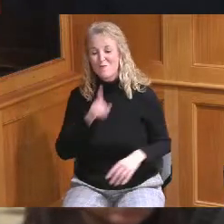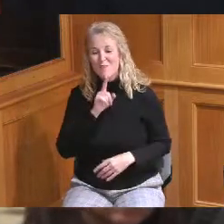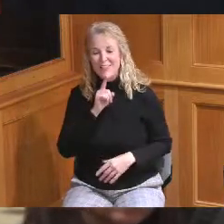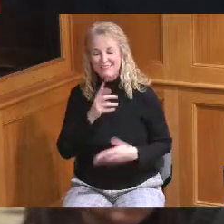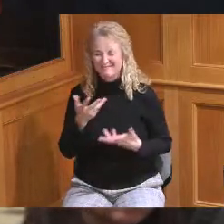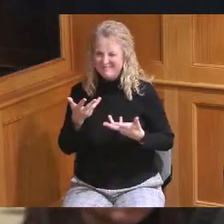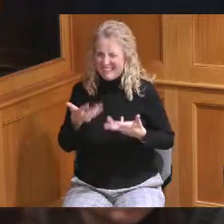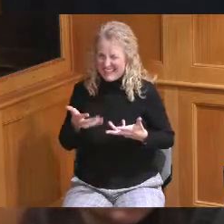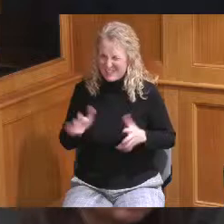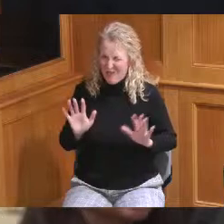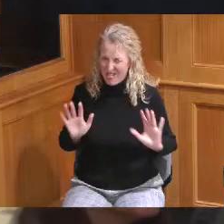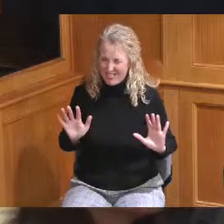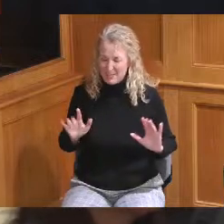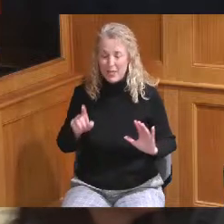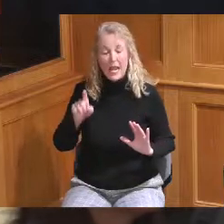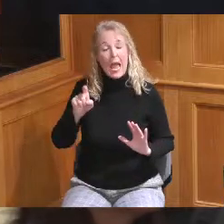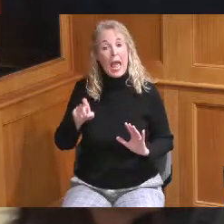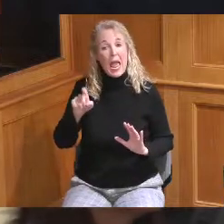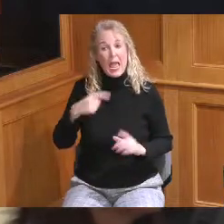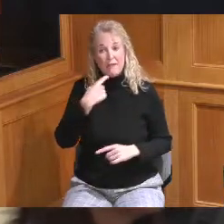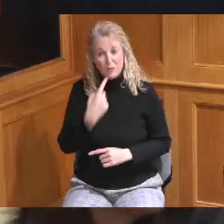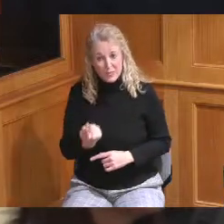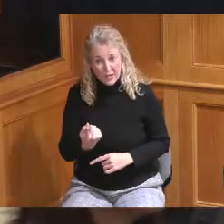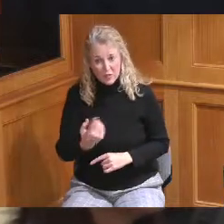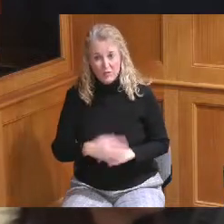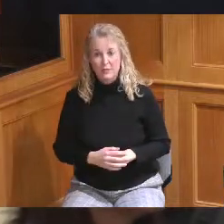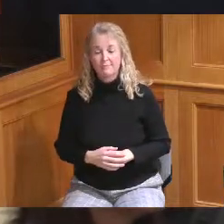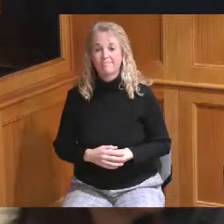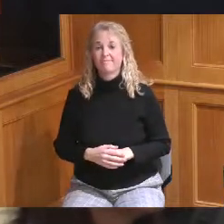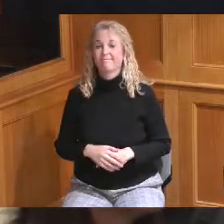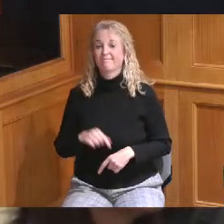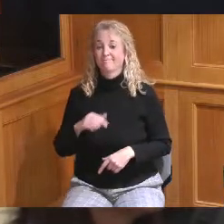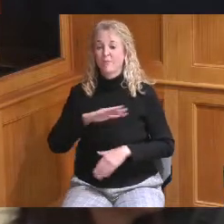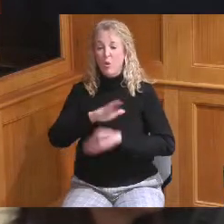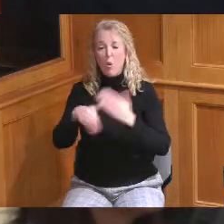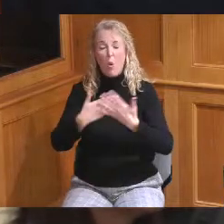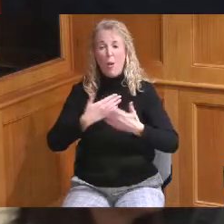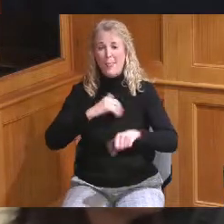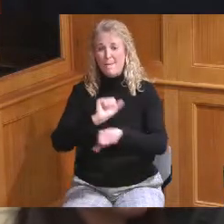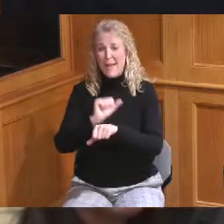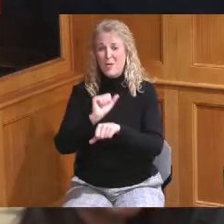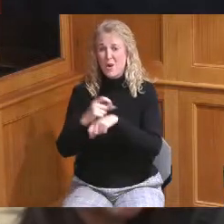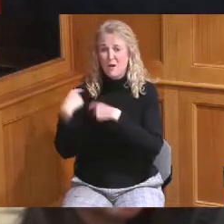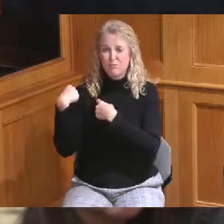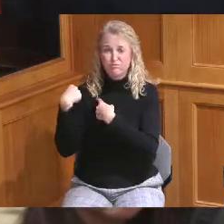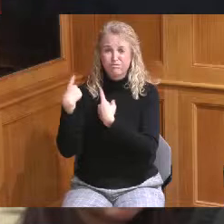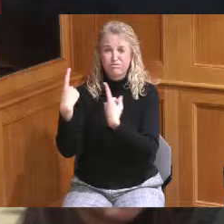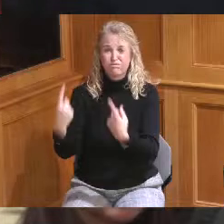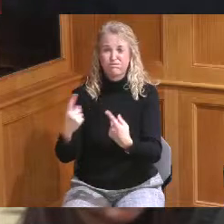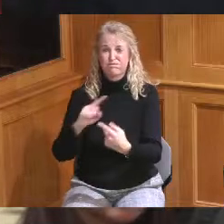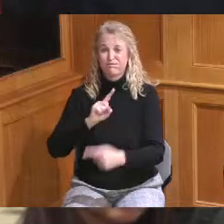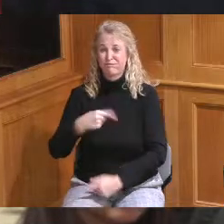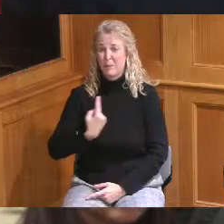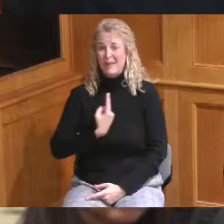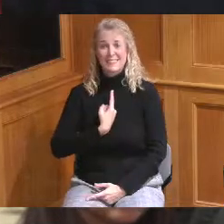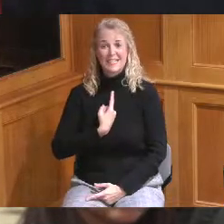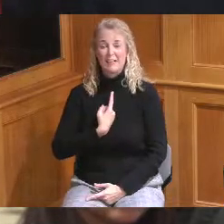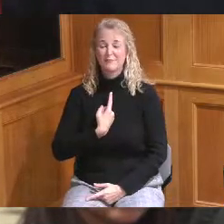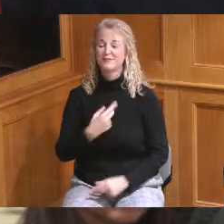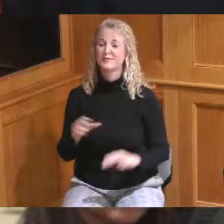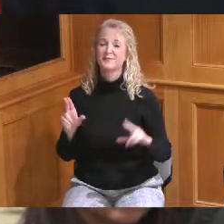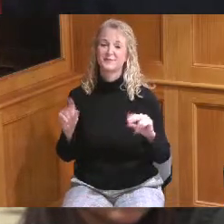But I would be remiss if I didn't say that none of this was accomplished without these folks right here. I